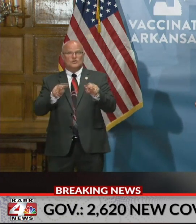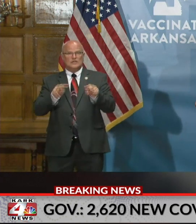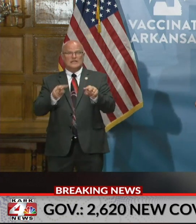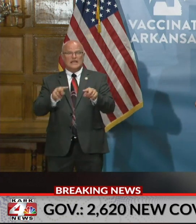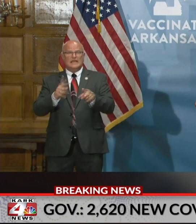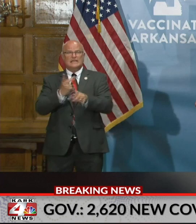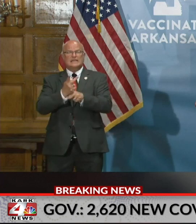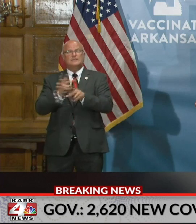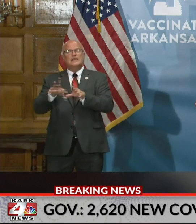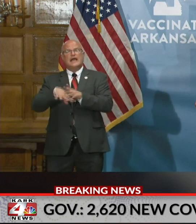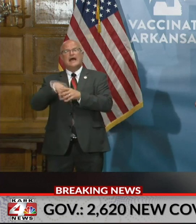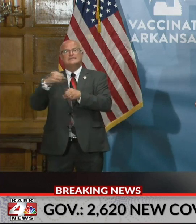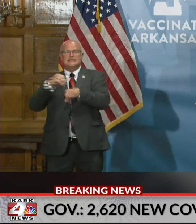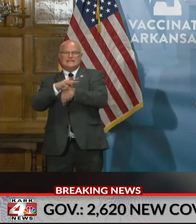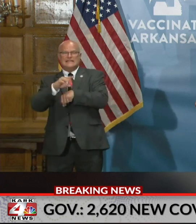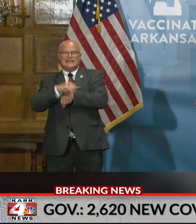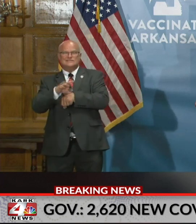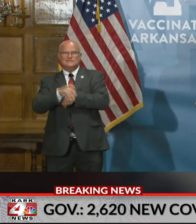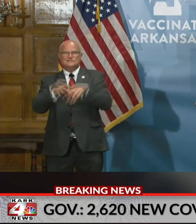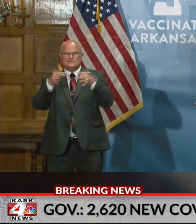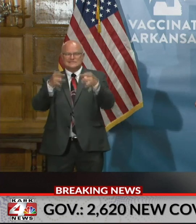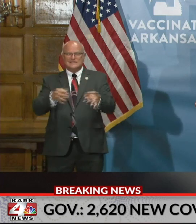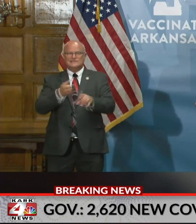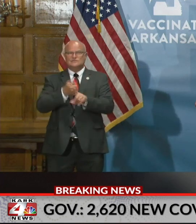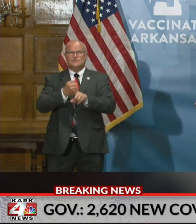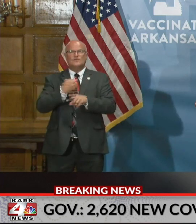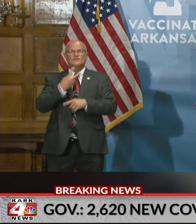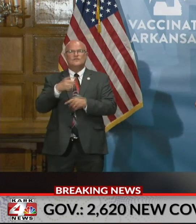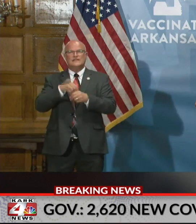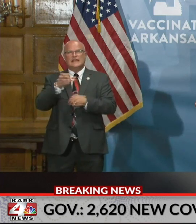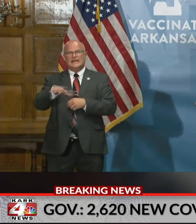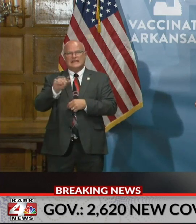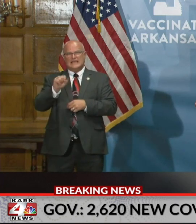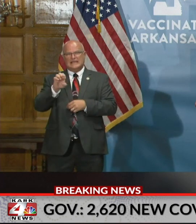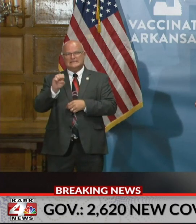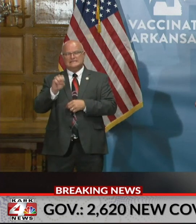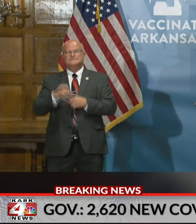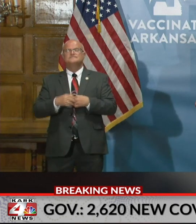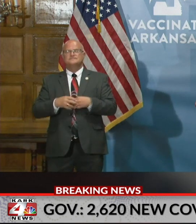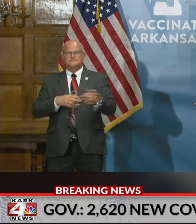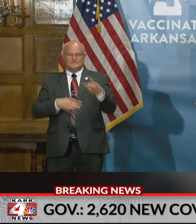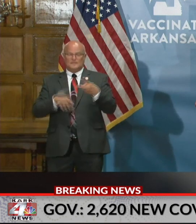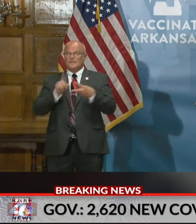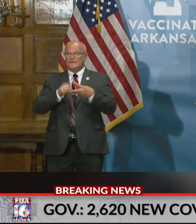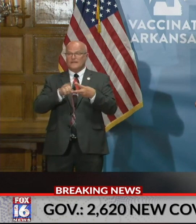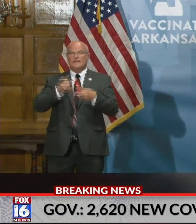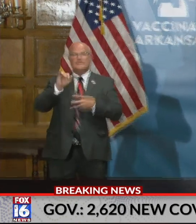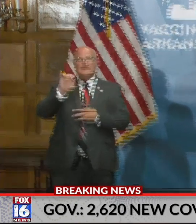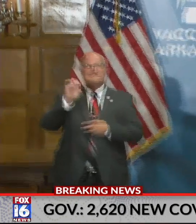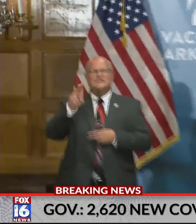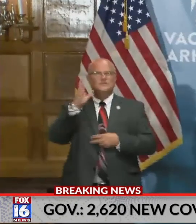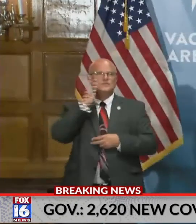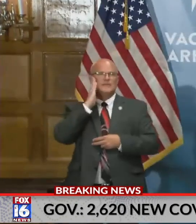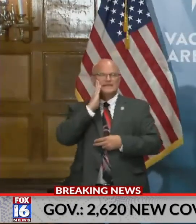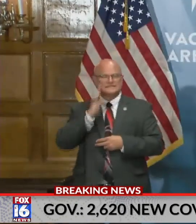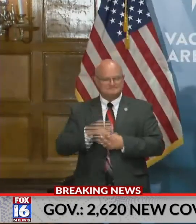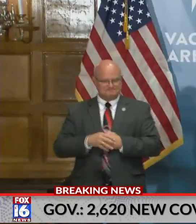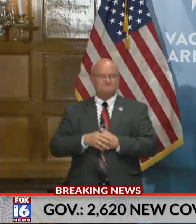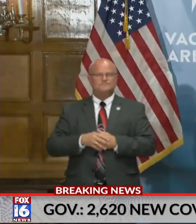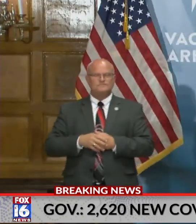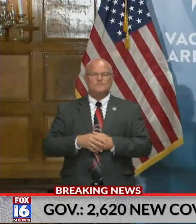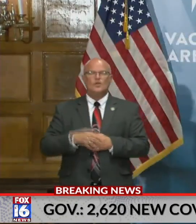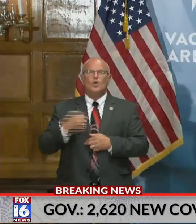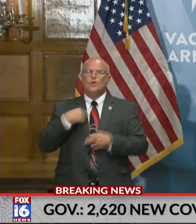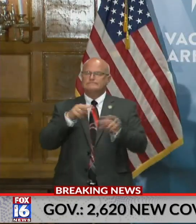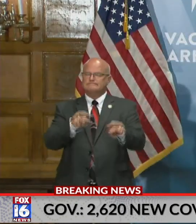retaining outside counsel to have your own voice in that case? First, on the ICU beds,